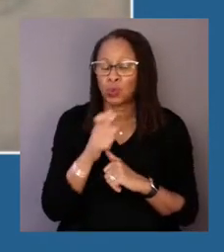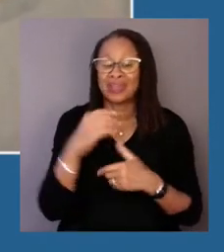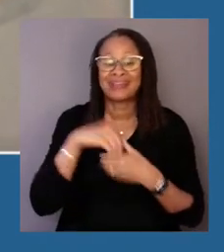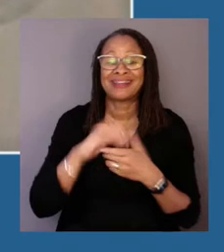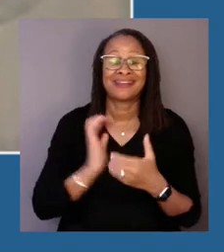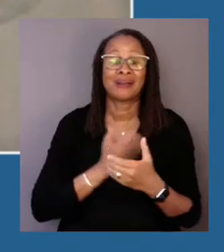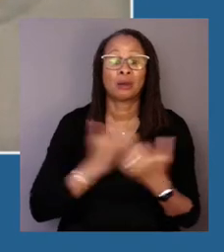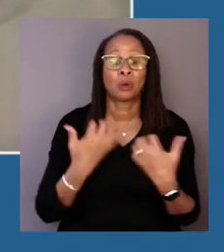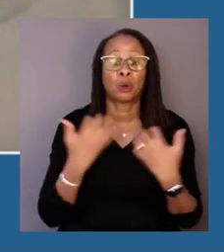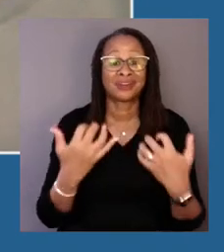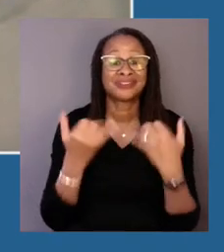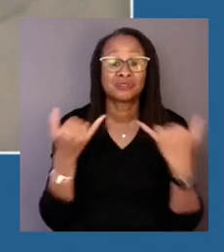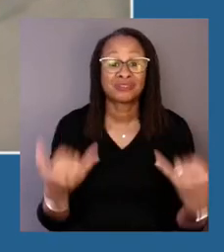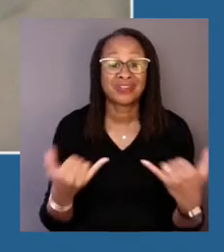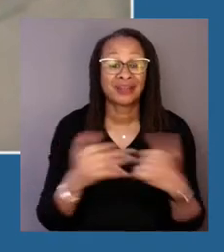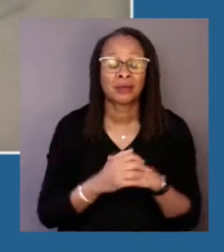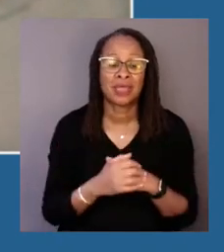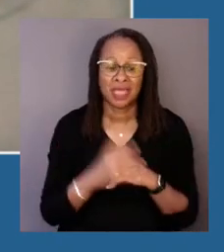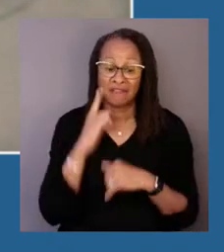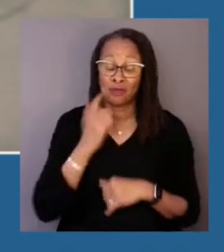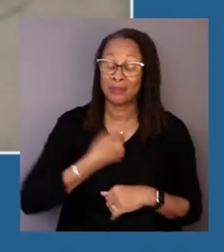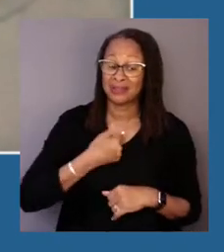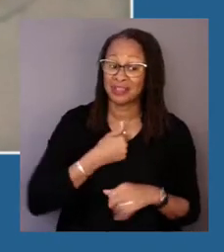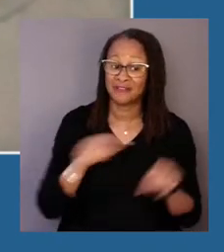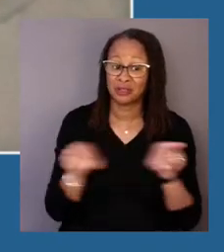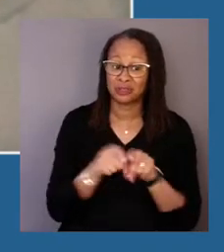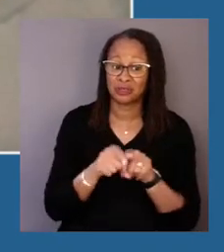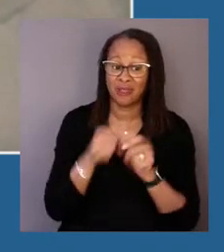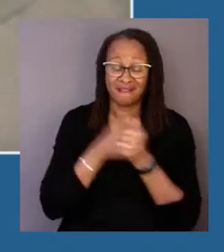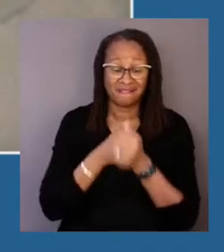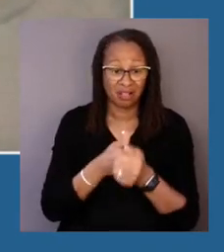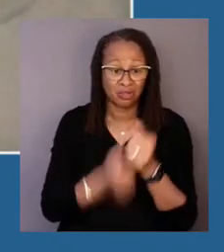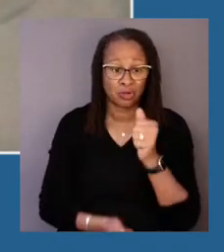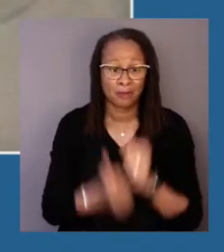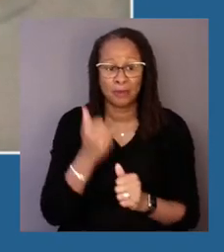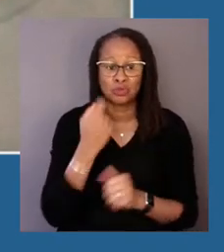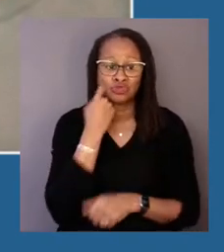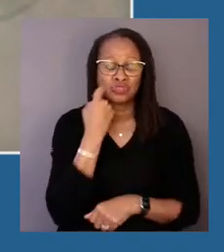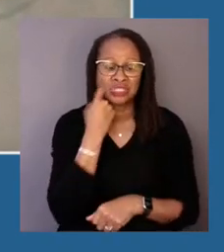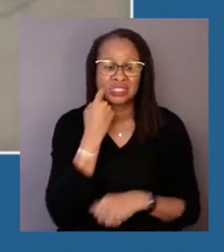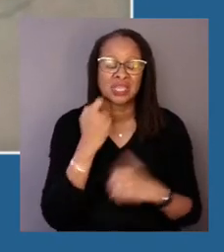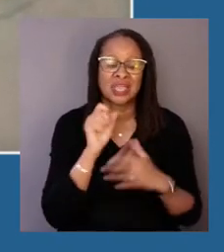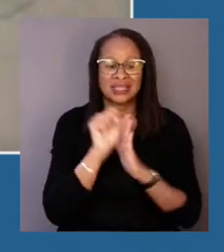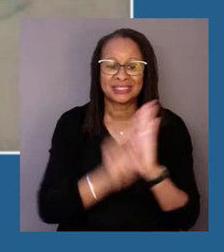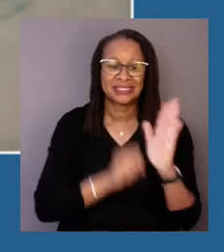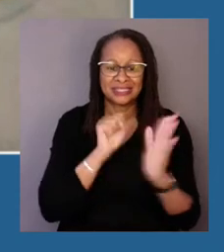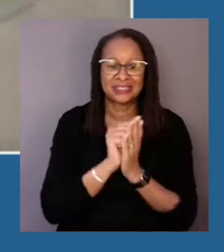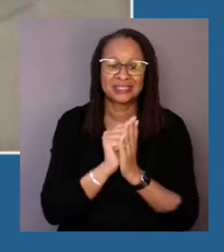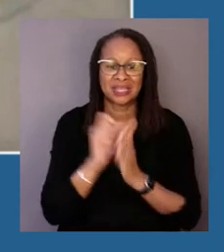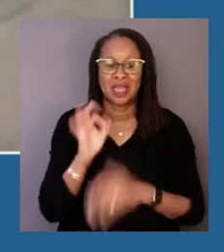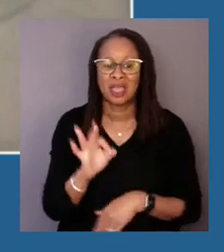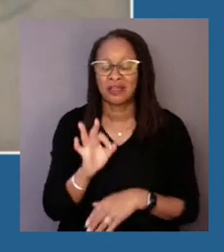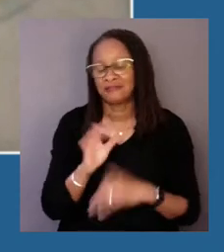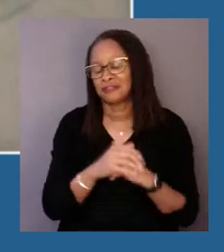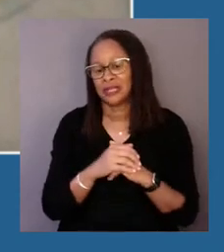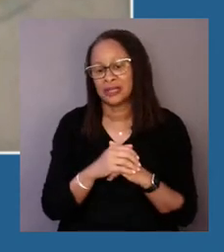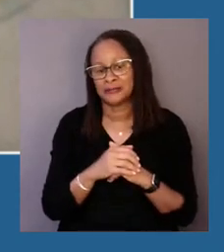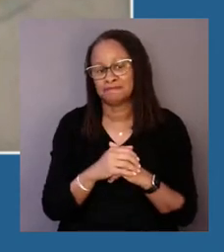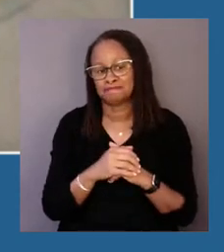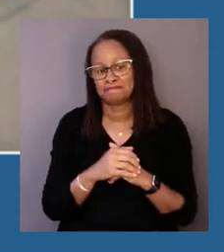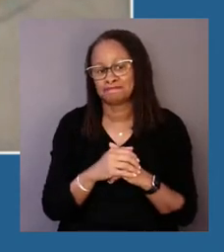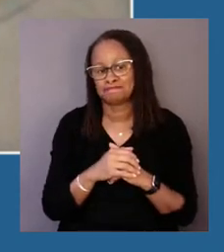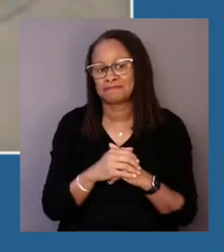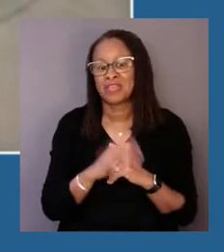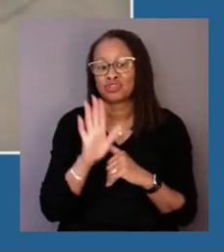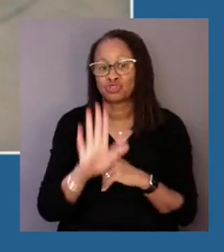now, and certainly was to me following your most recent seasons of Drilled. Yeah. It's the